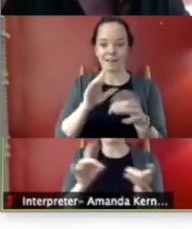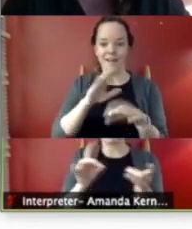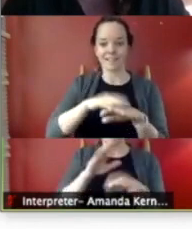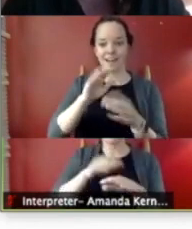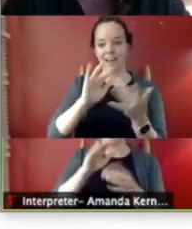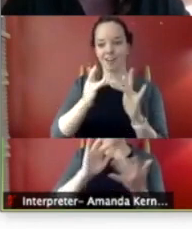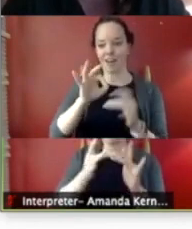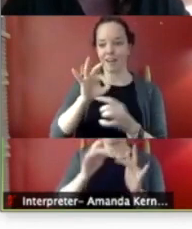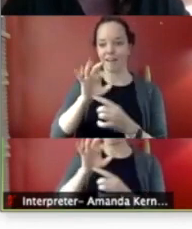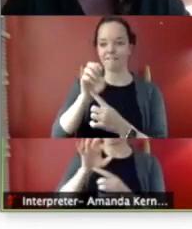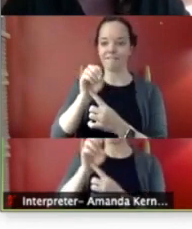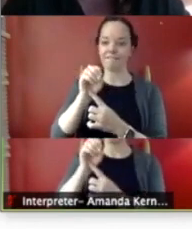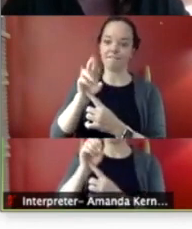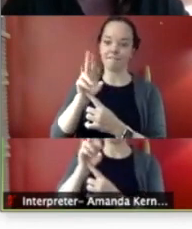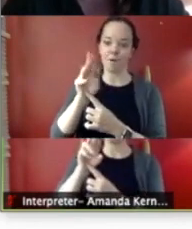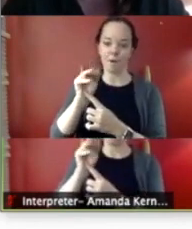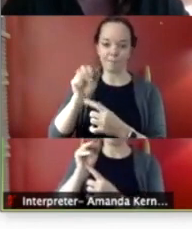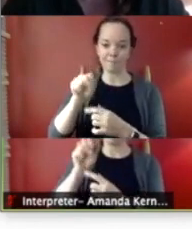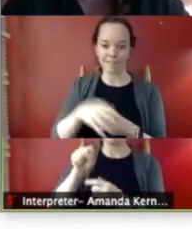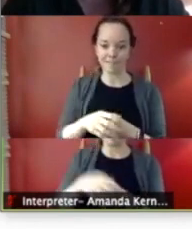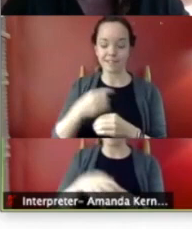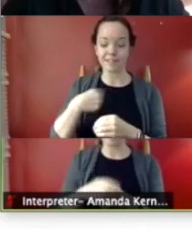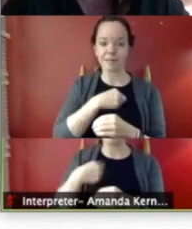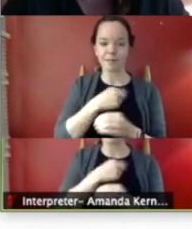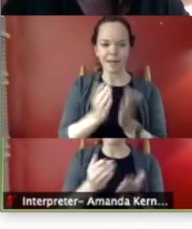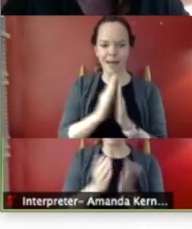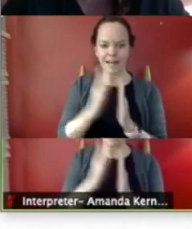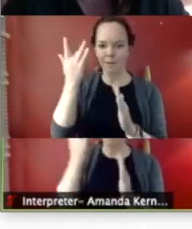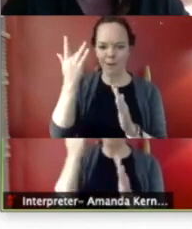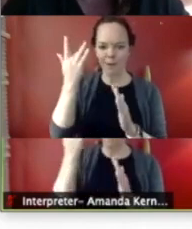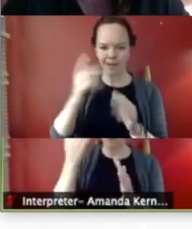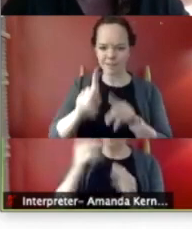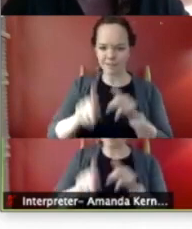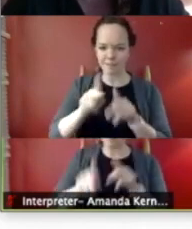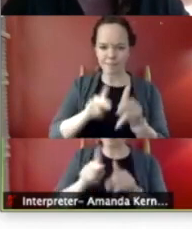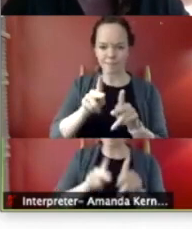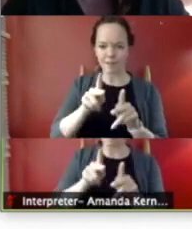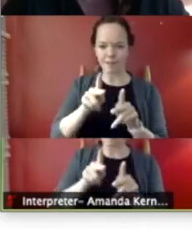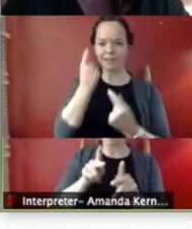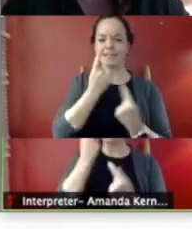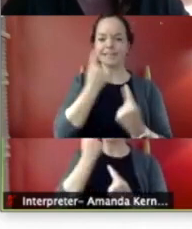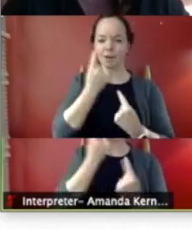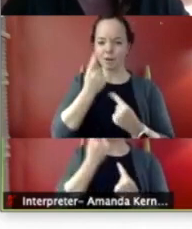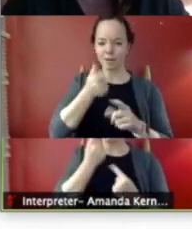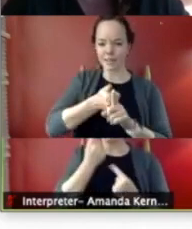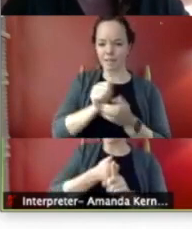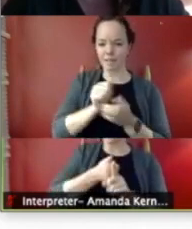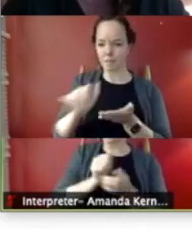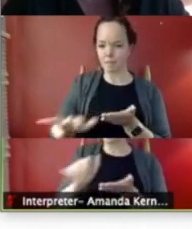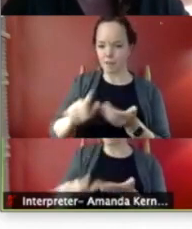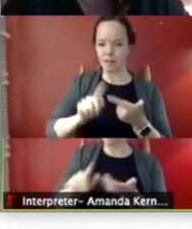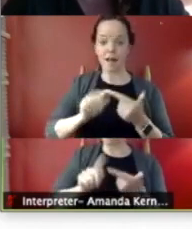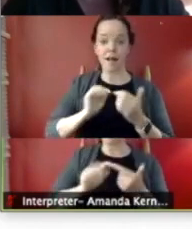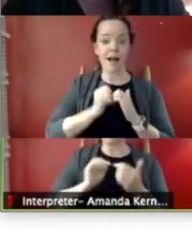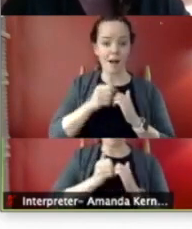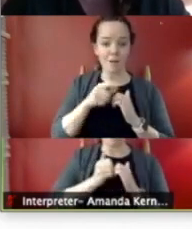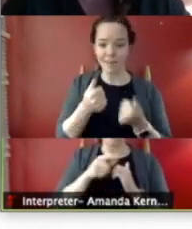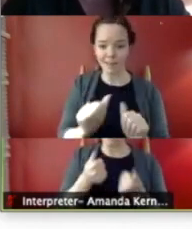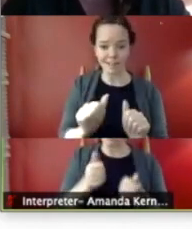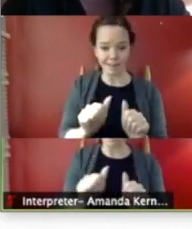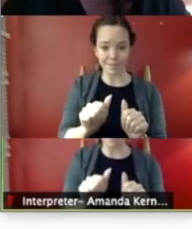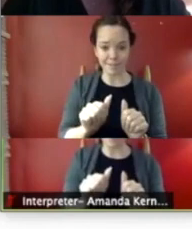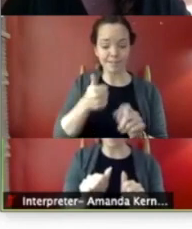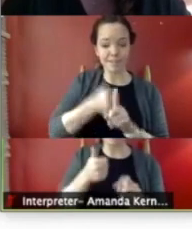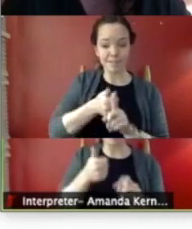data set, we asked the questions of why people considered self-removal, how they went about attempting self-removal, and